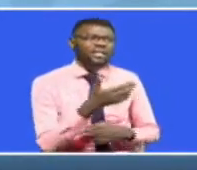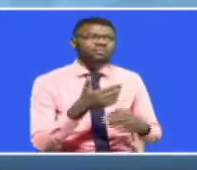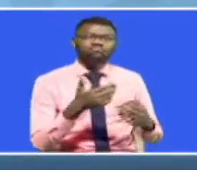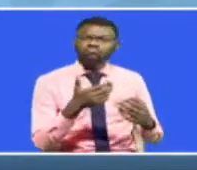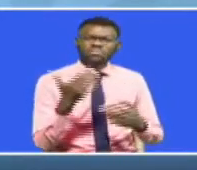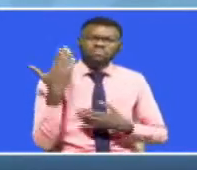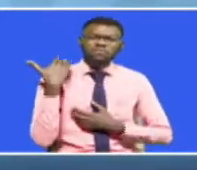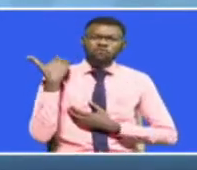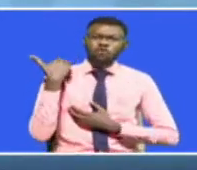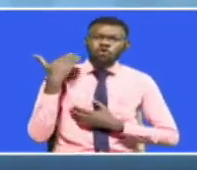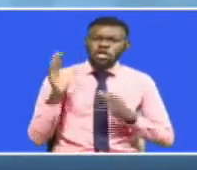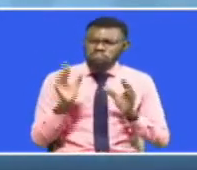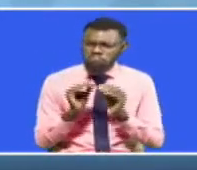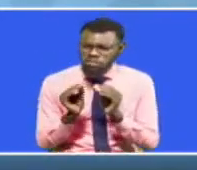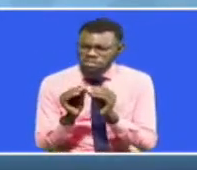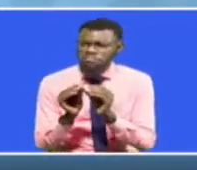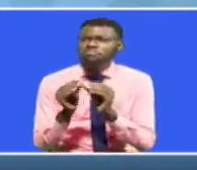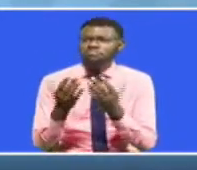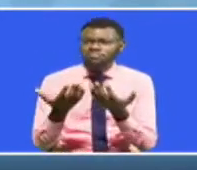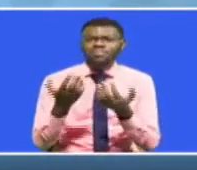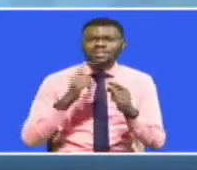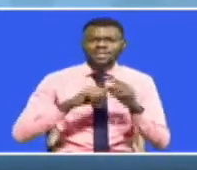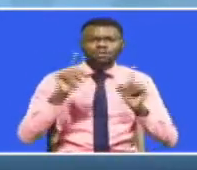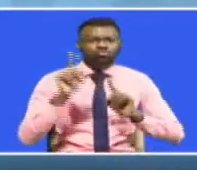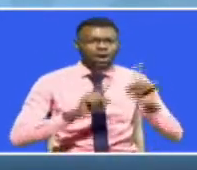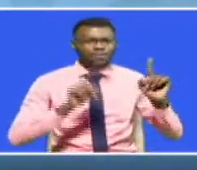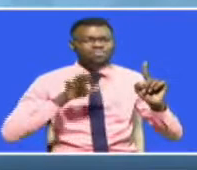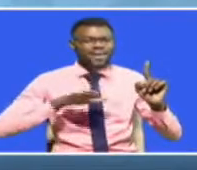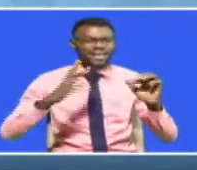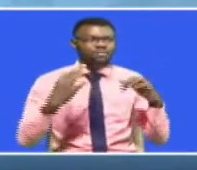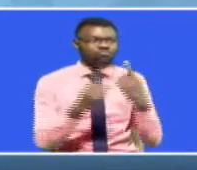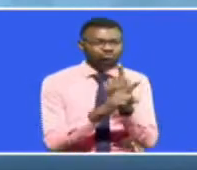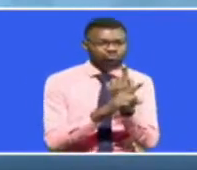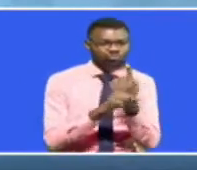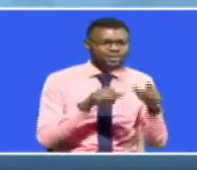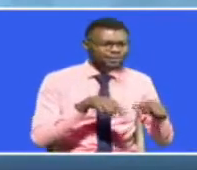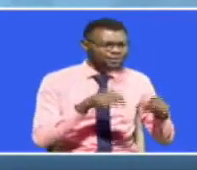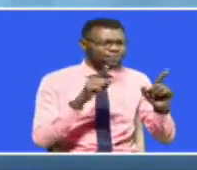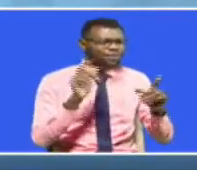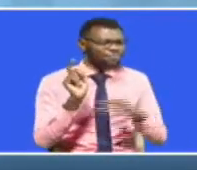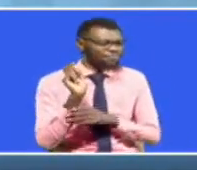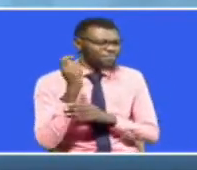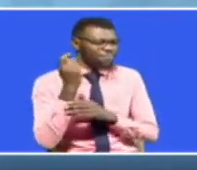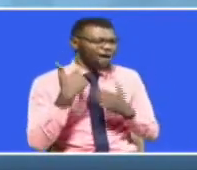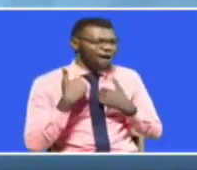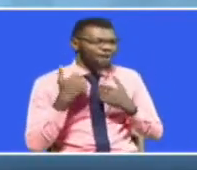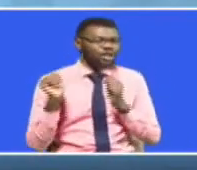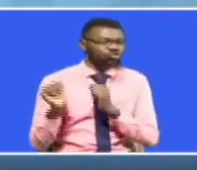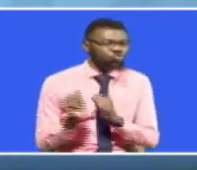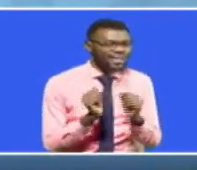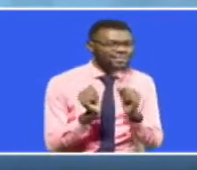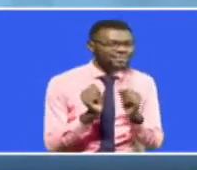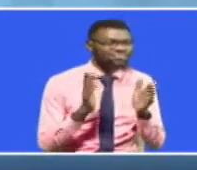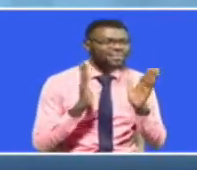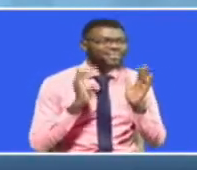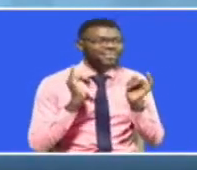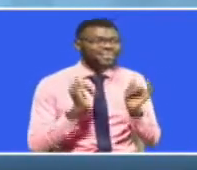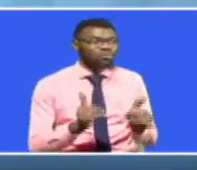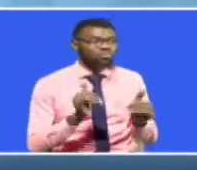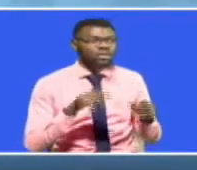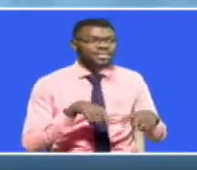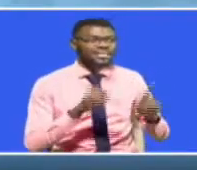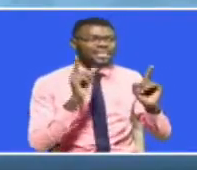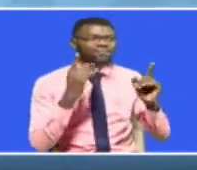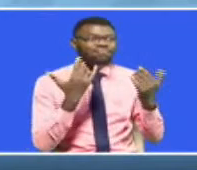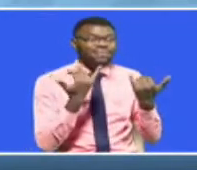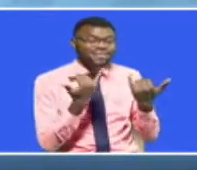recent past in his regional tours, may point to a new strategy by President William Ruto, who has cut an image